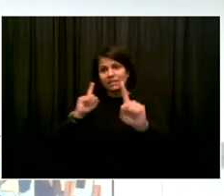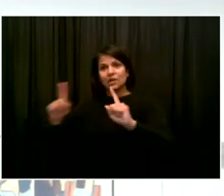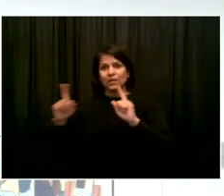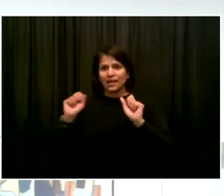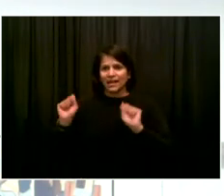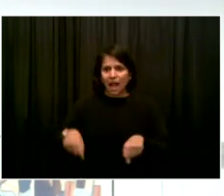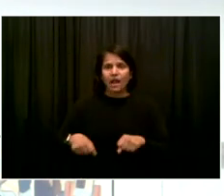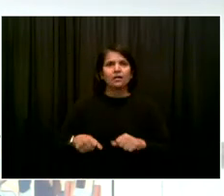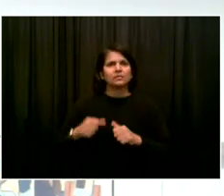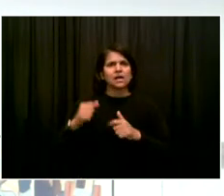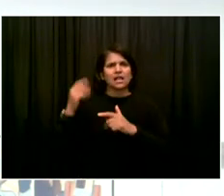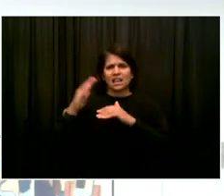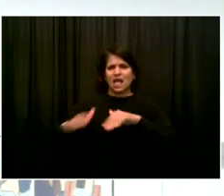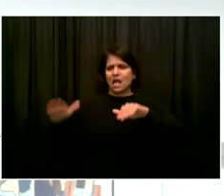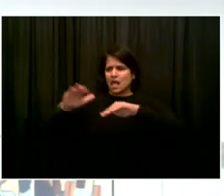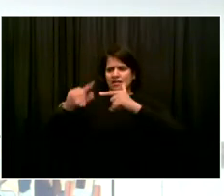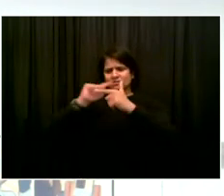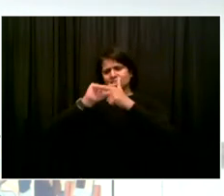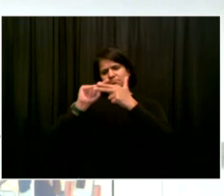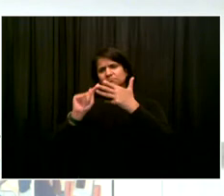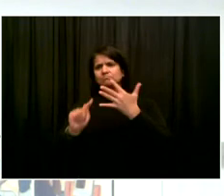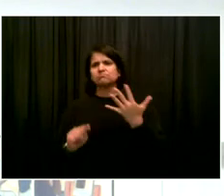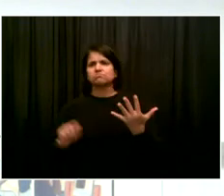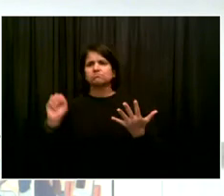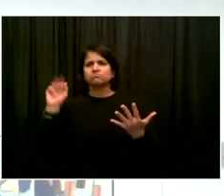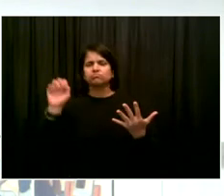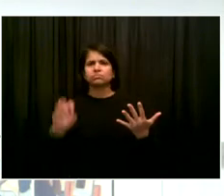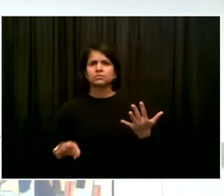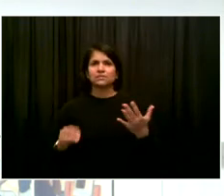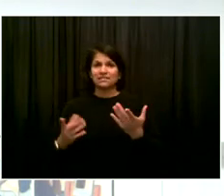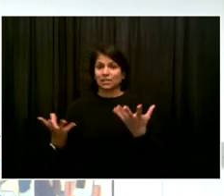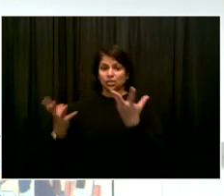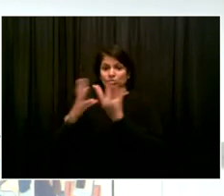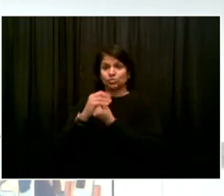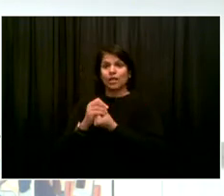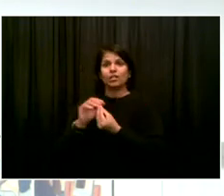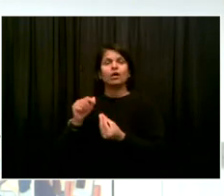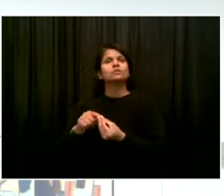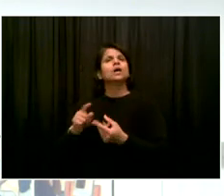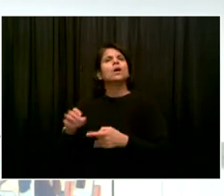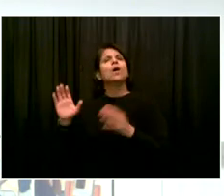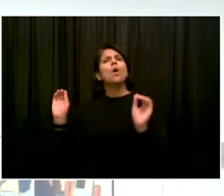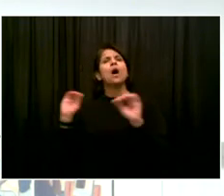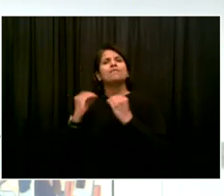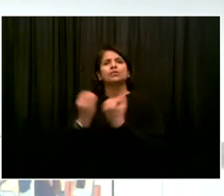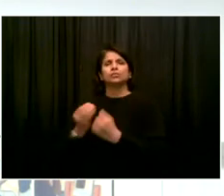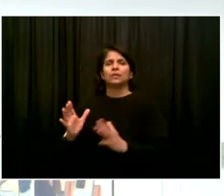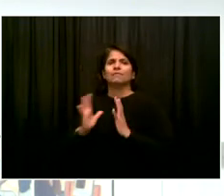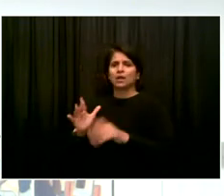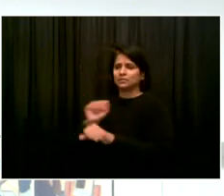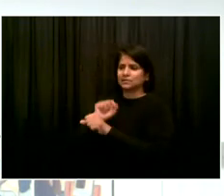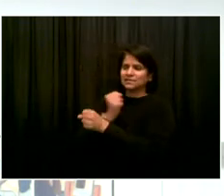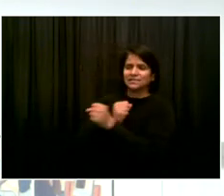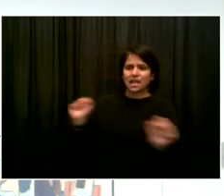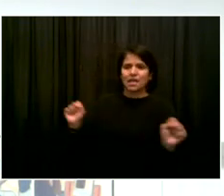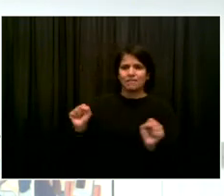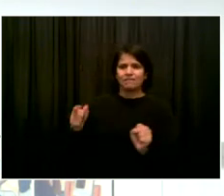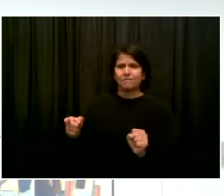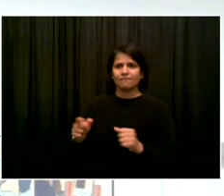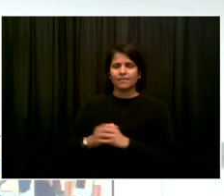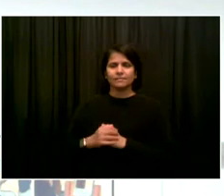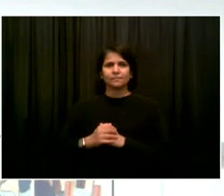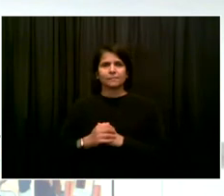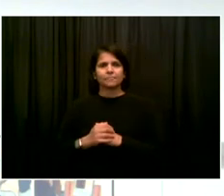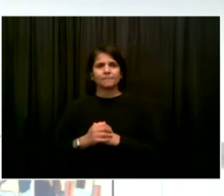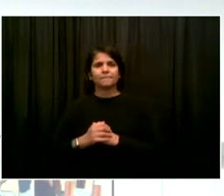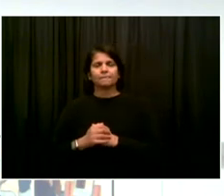do help to make in-person, you know, office work as safe as possible. The last thing that I'll say,